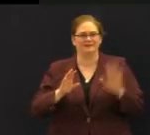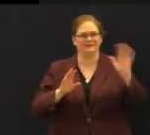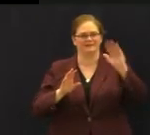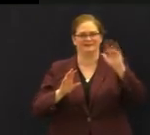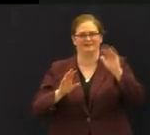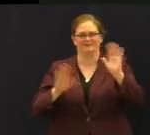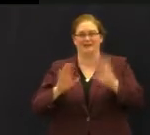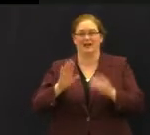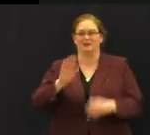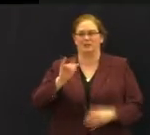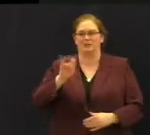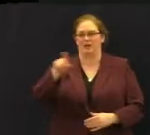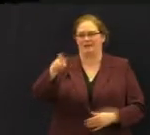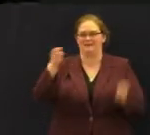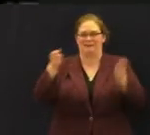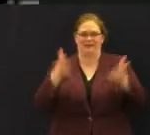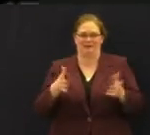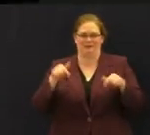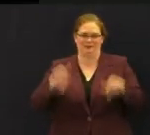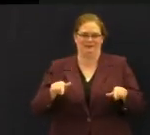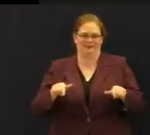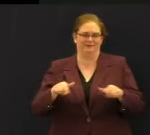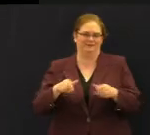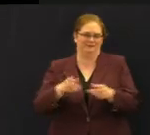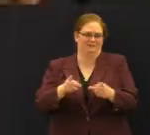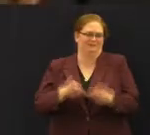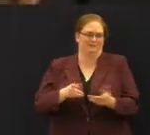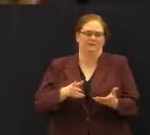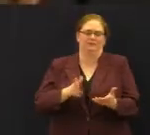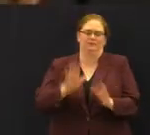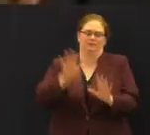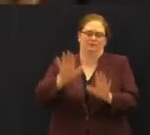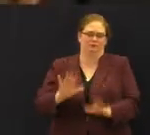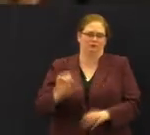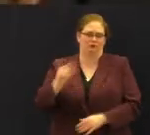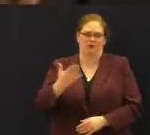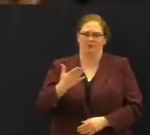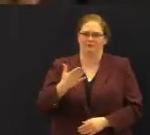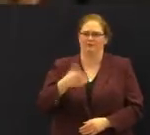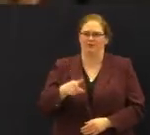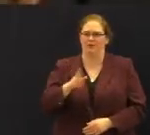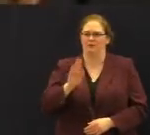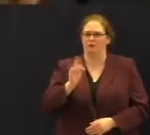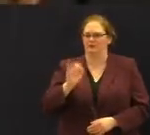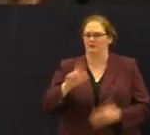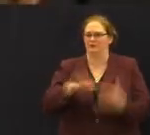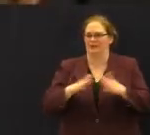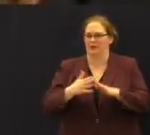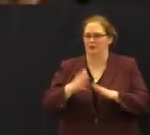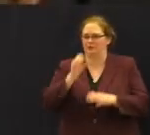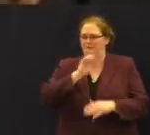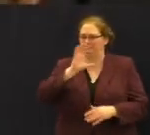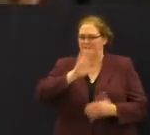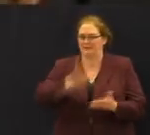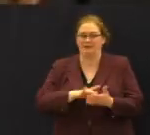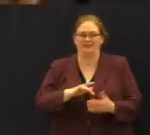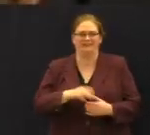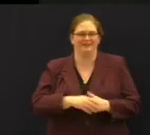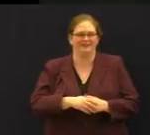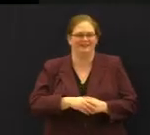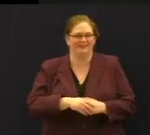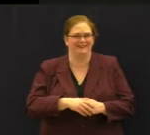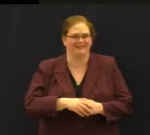Bonnie. So Bonnie is the manager. She has done a phenomenal job at the Bristol Township Senior Center. And